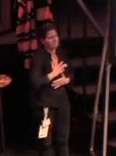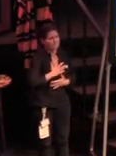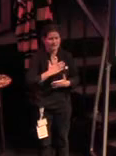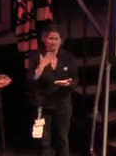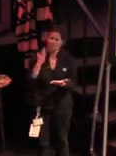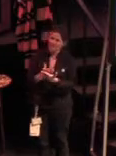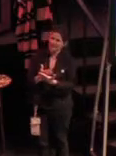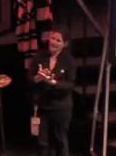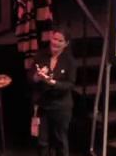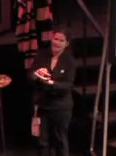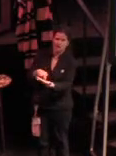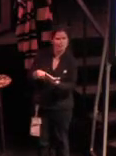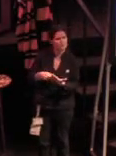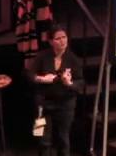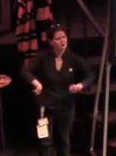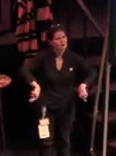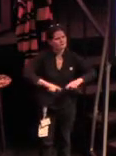what it tells us is that